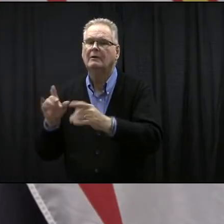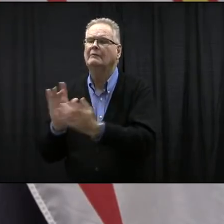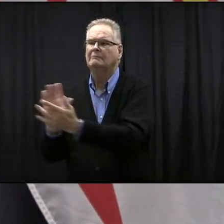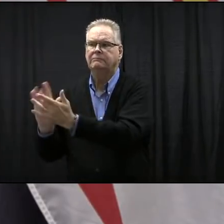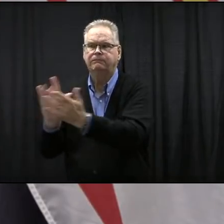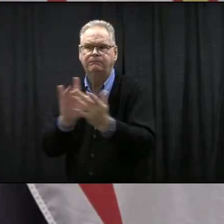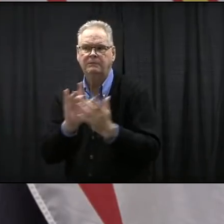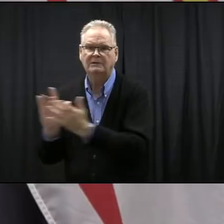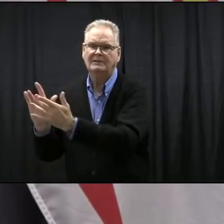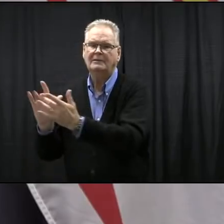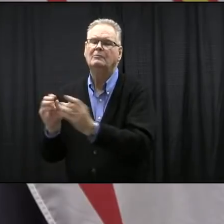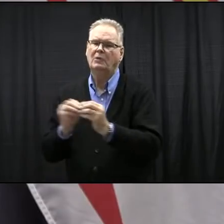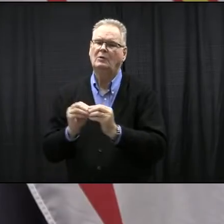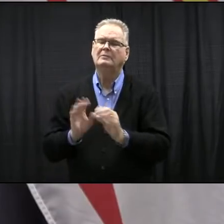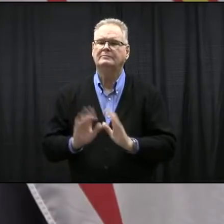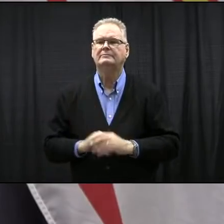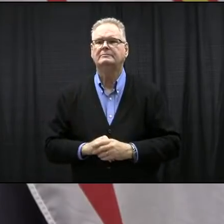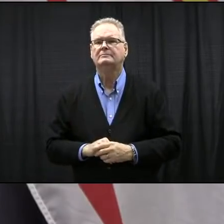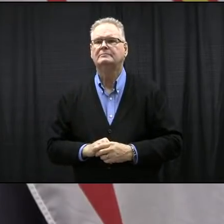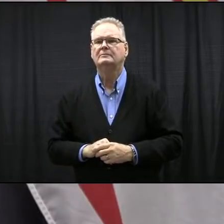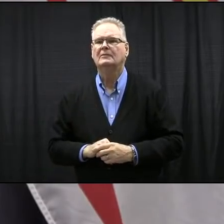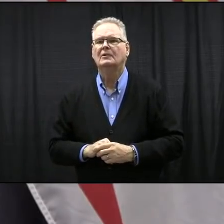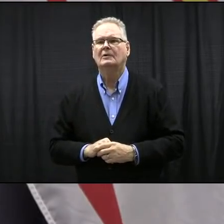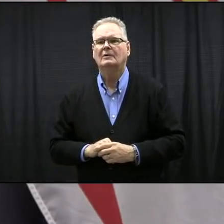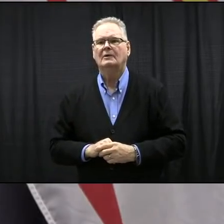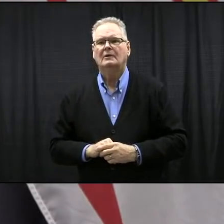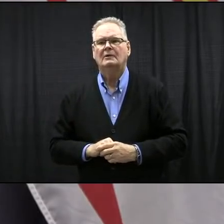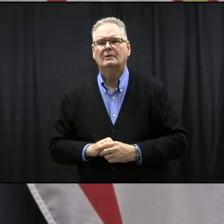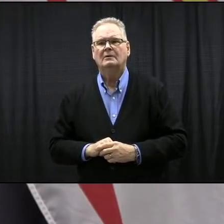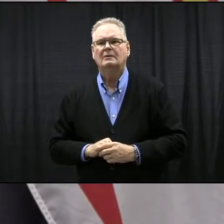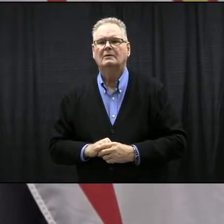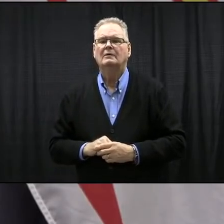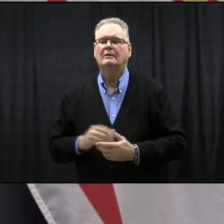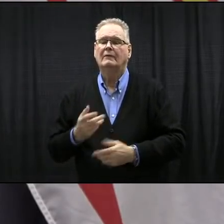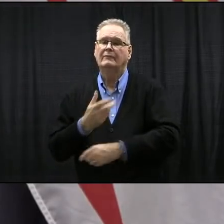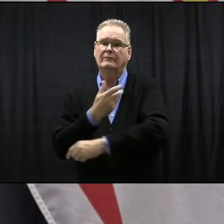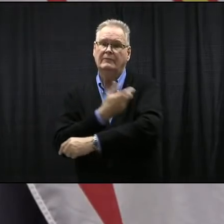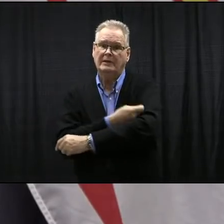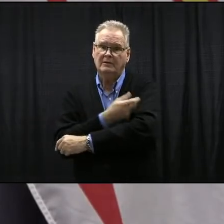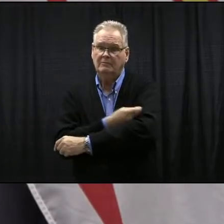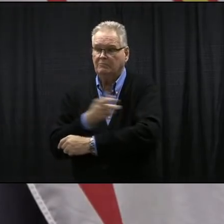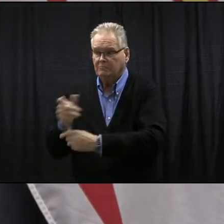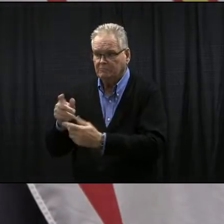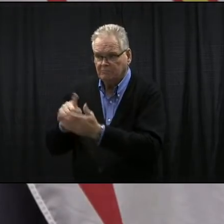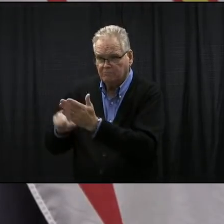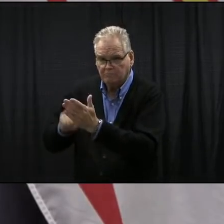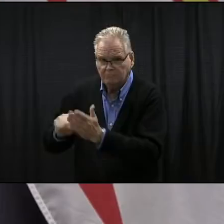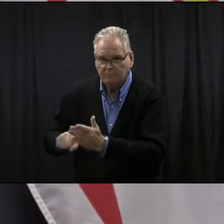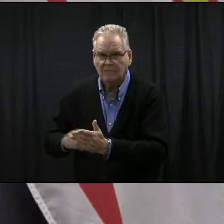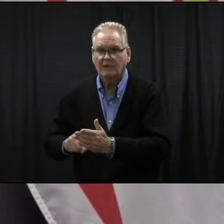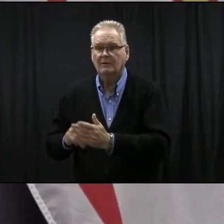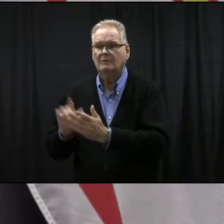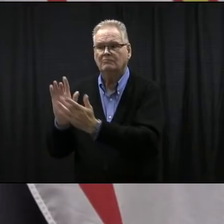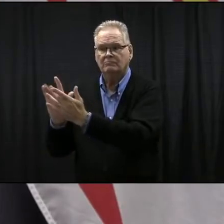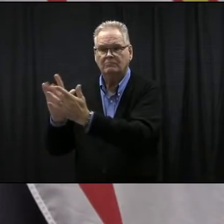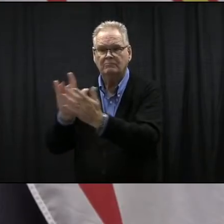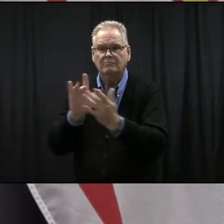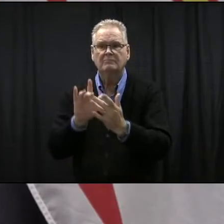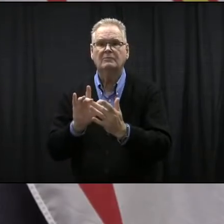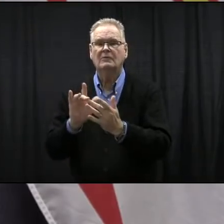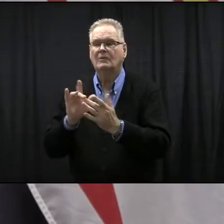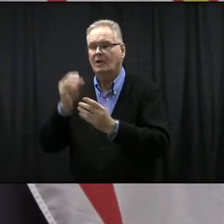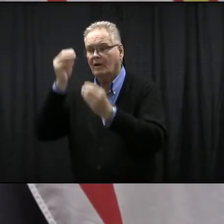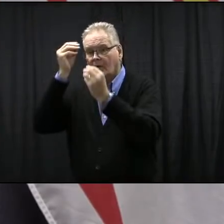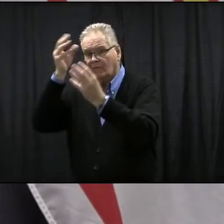cases, and testing and isolation now takes the vaccination status of the contact into consideration, as well as their symptom